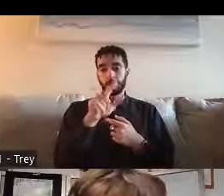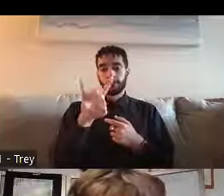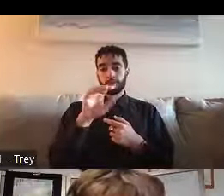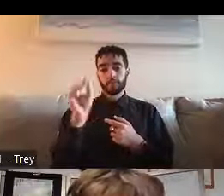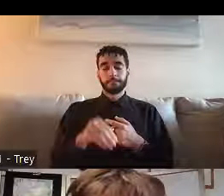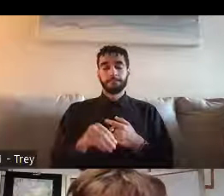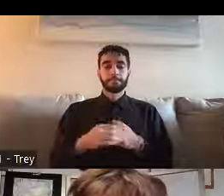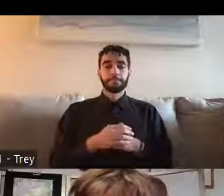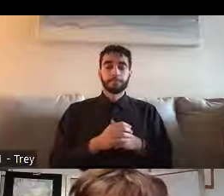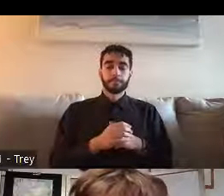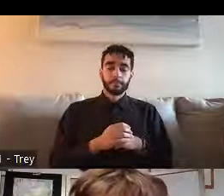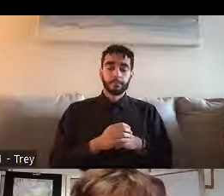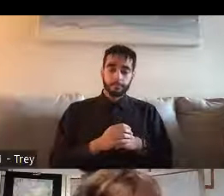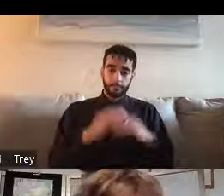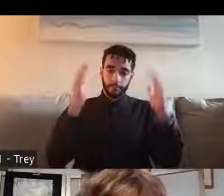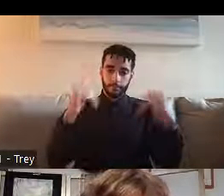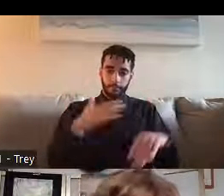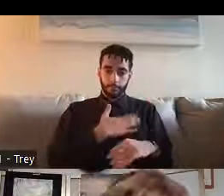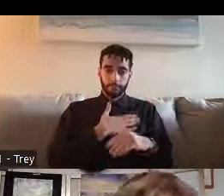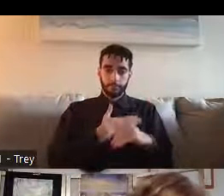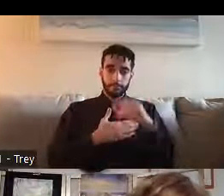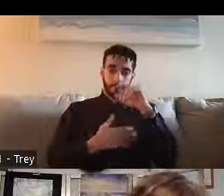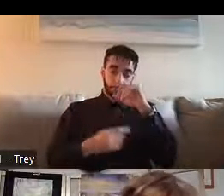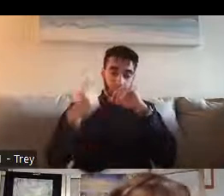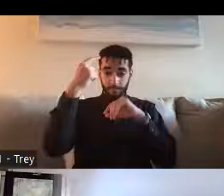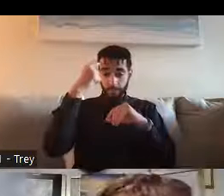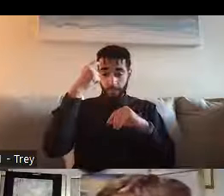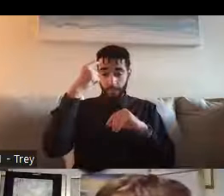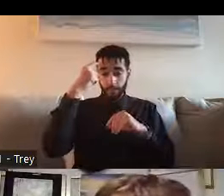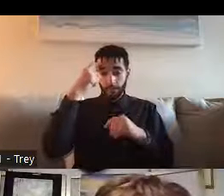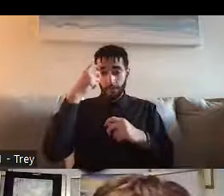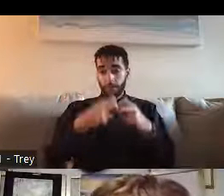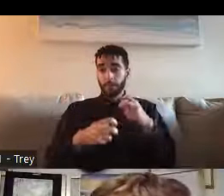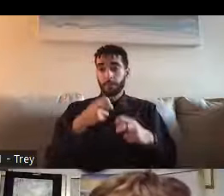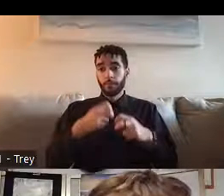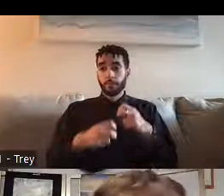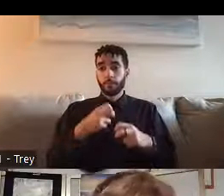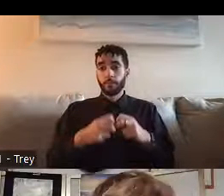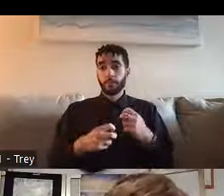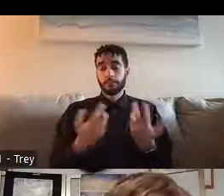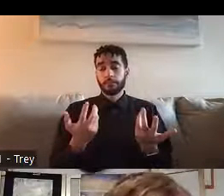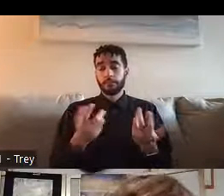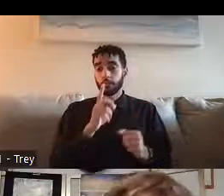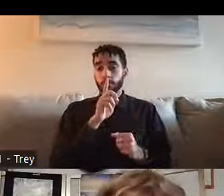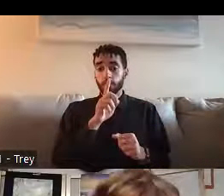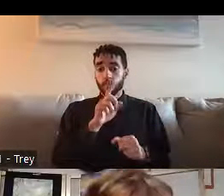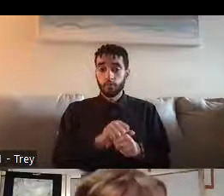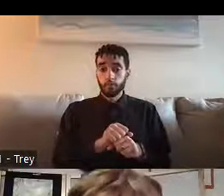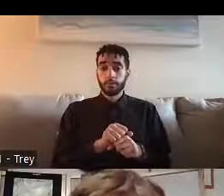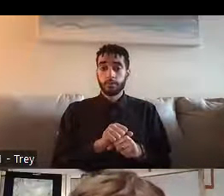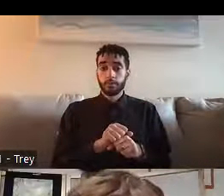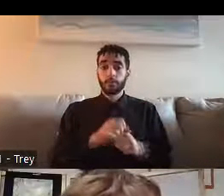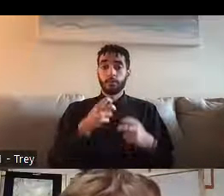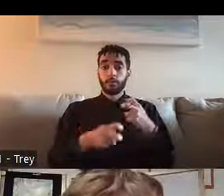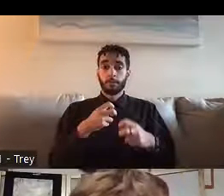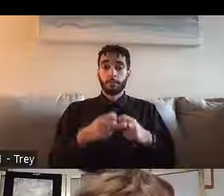slide. So clearly, mental health issues are a problem or are salient for